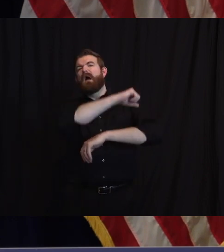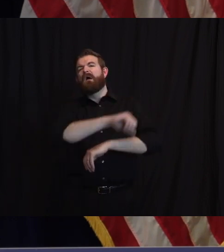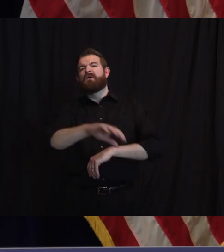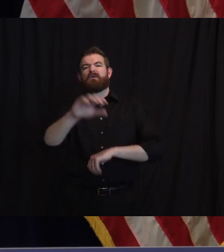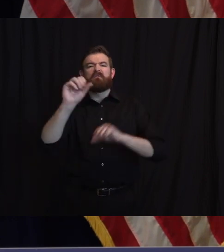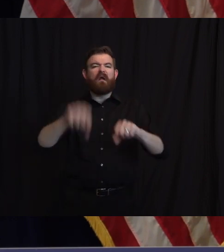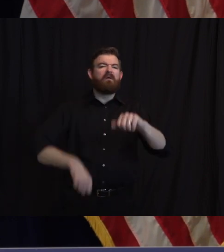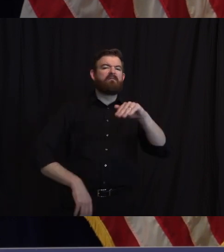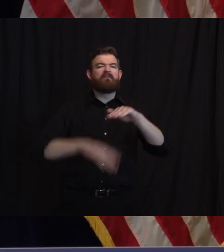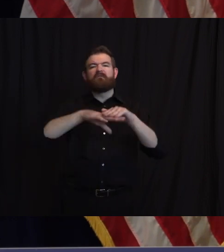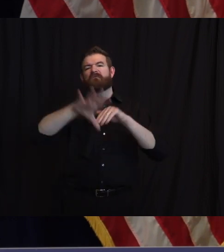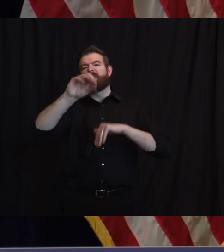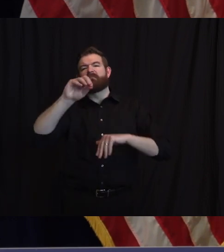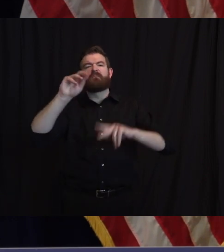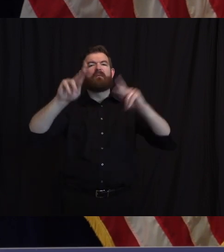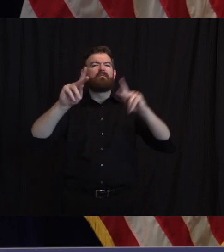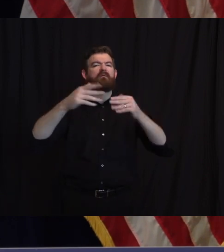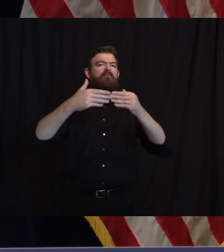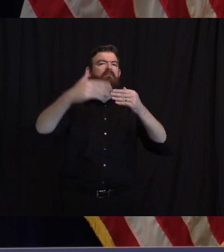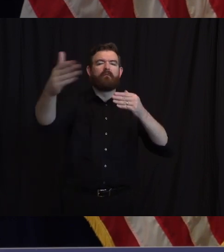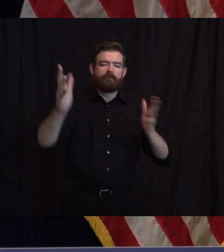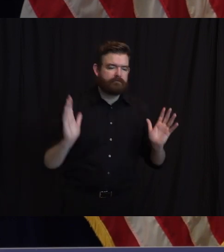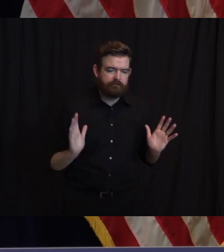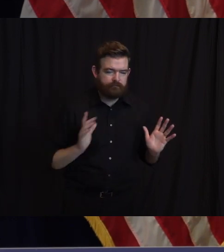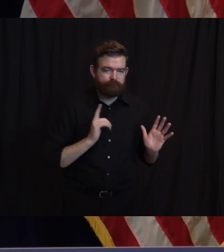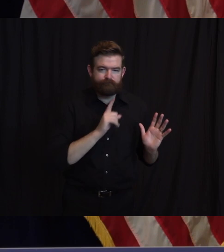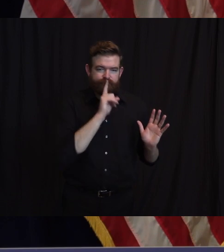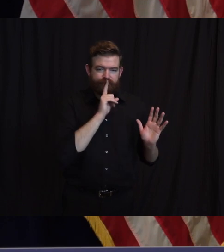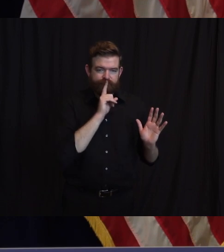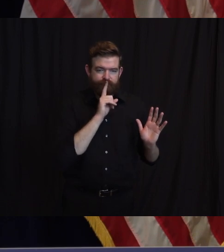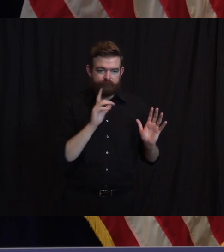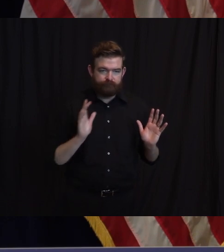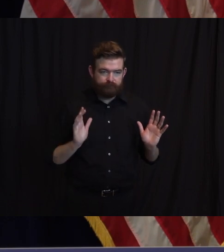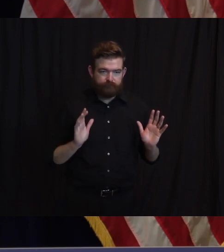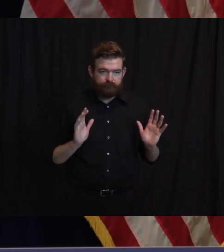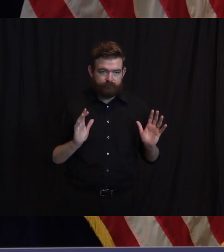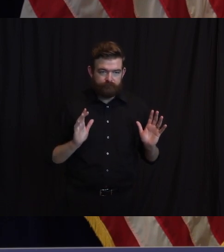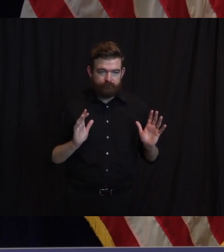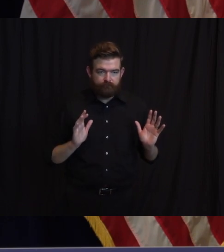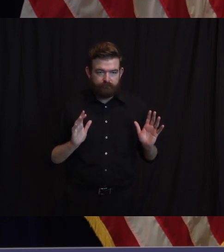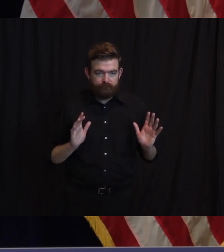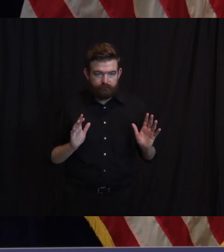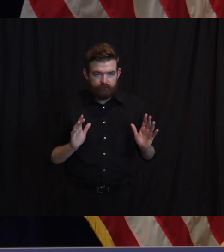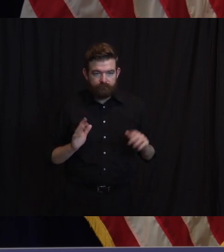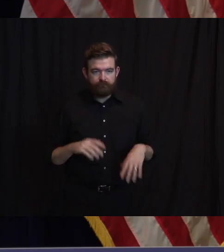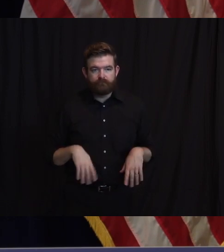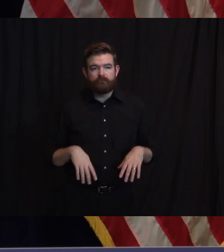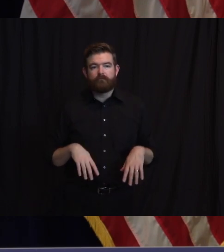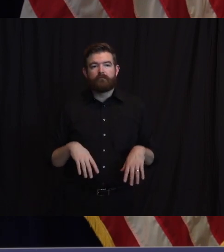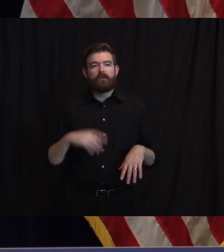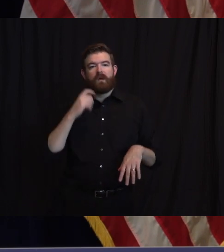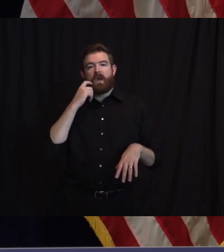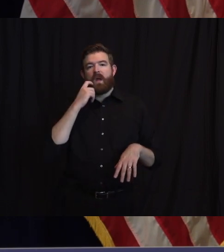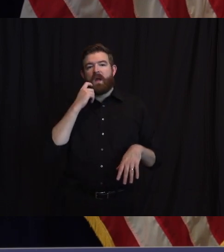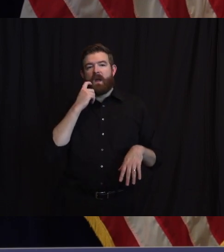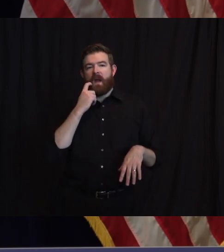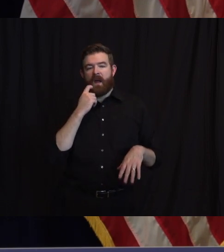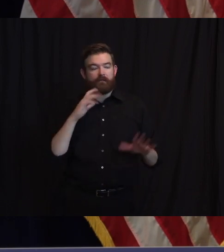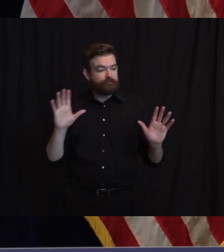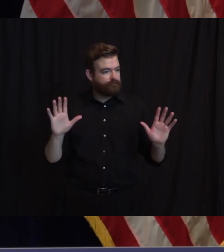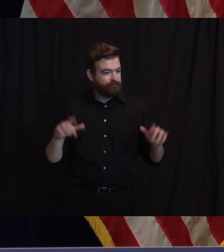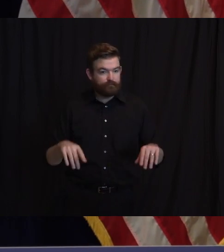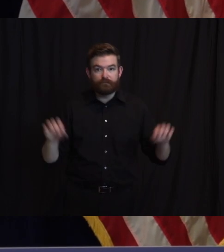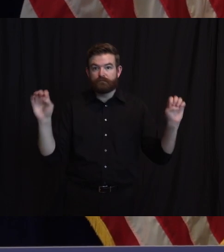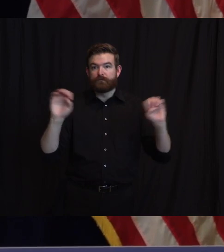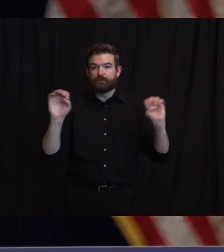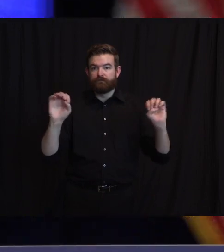is we want to go down this one-way street once, and we want to get it as right as we possibly can. Ed, any disagreement on covering the